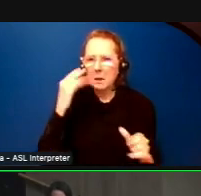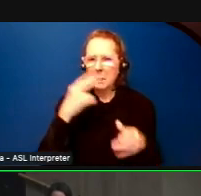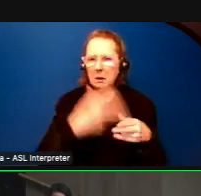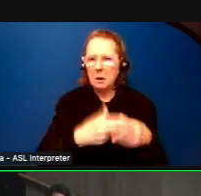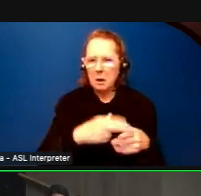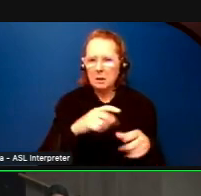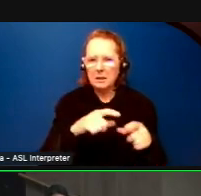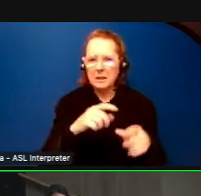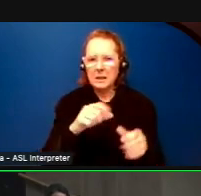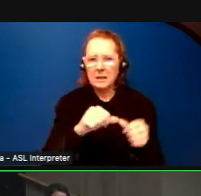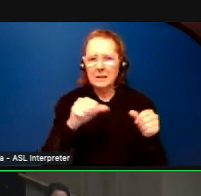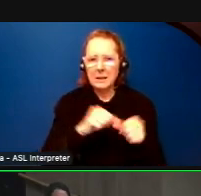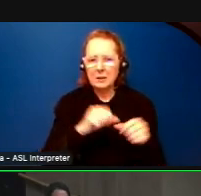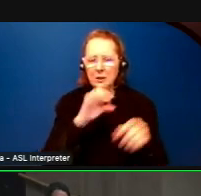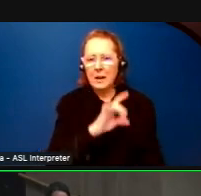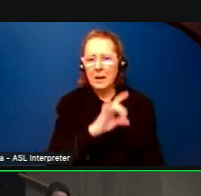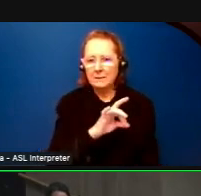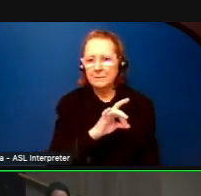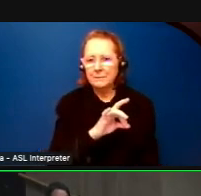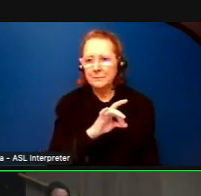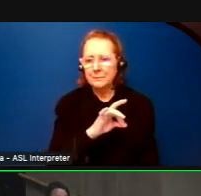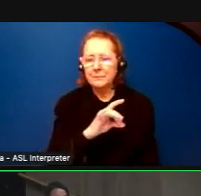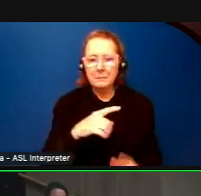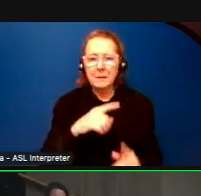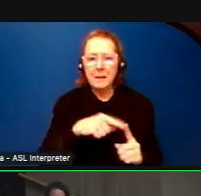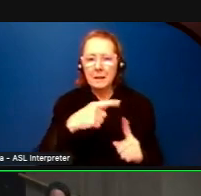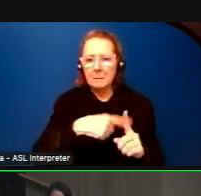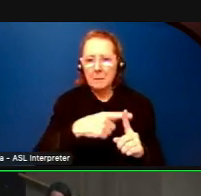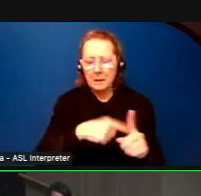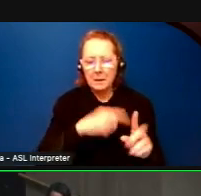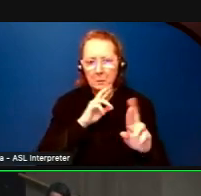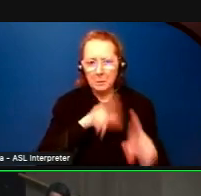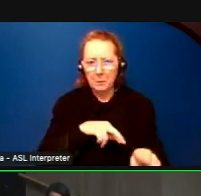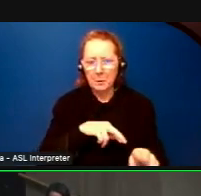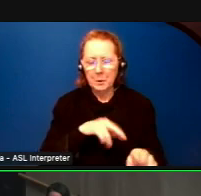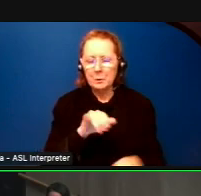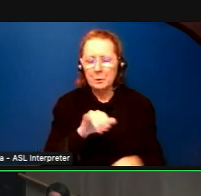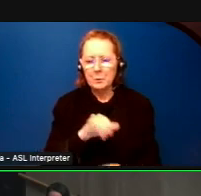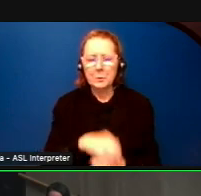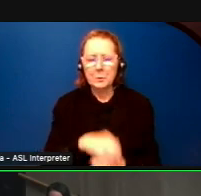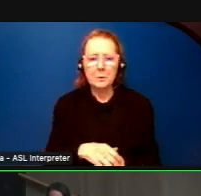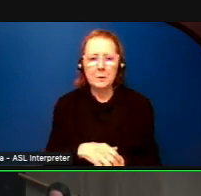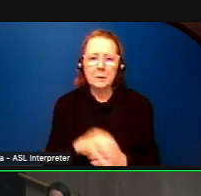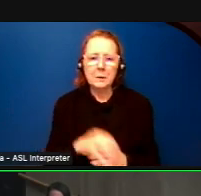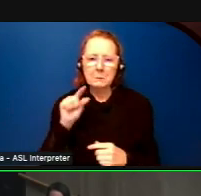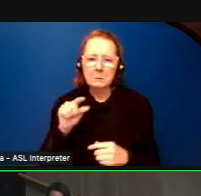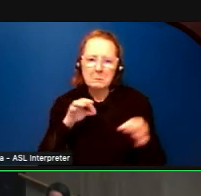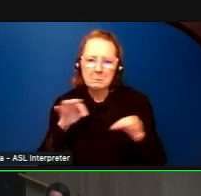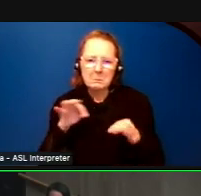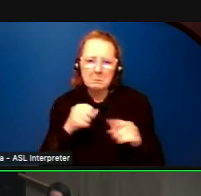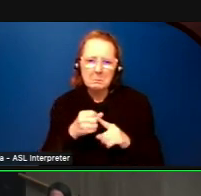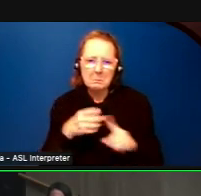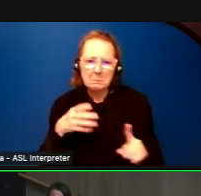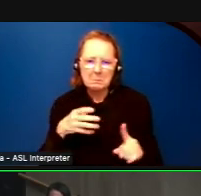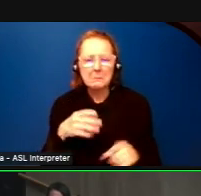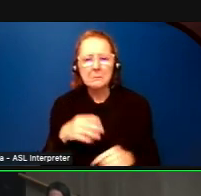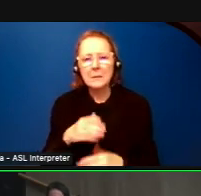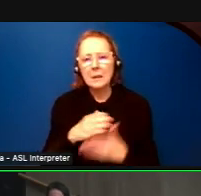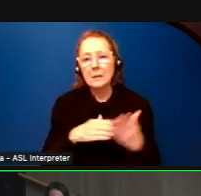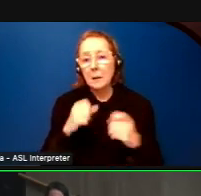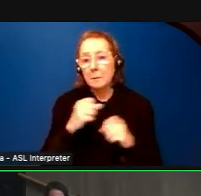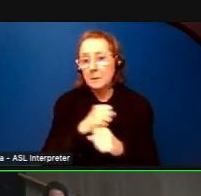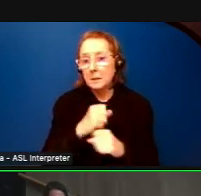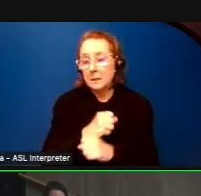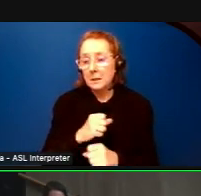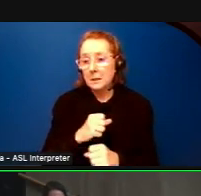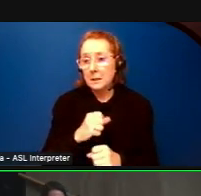that are listed monthly in that report. And a little bit of information about that. Some of the statistics you'll see, we